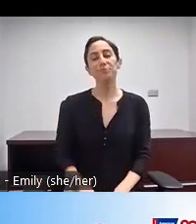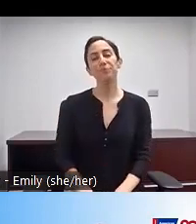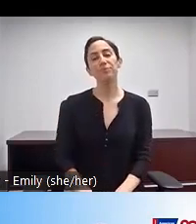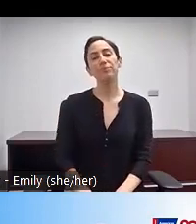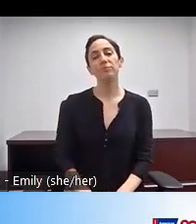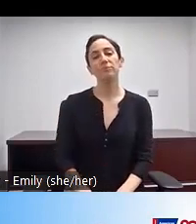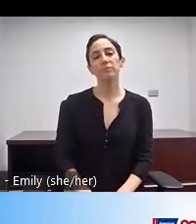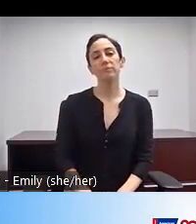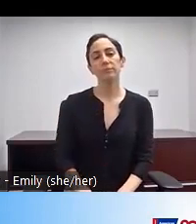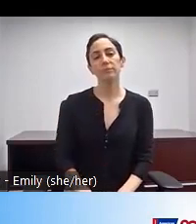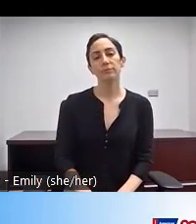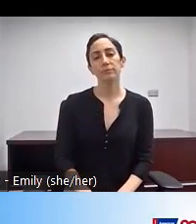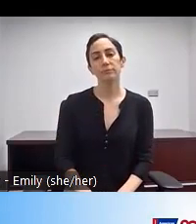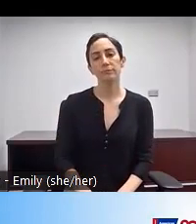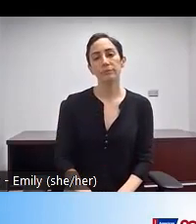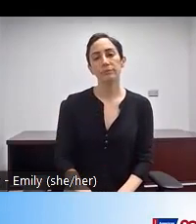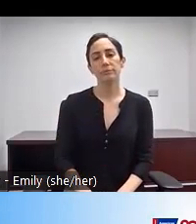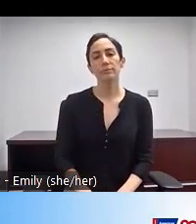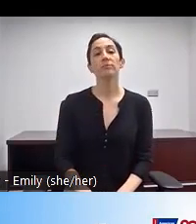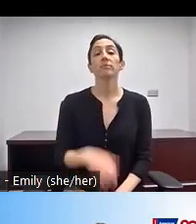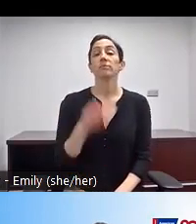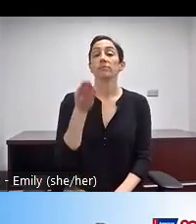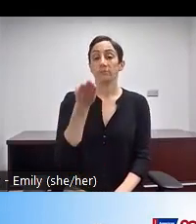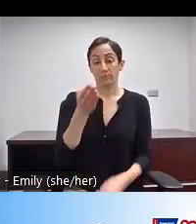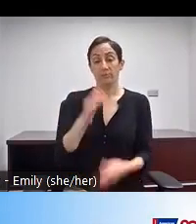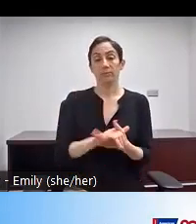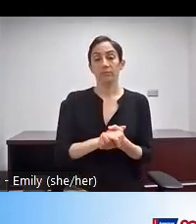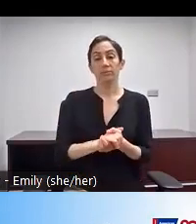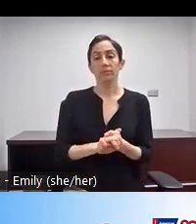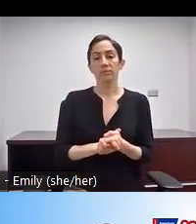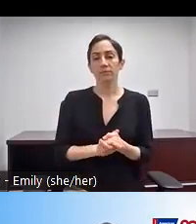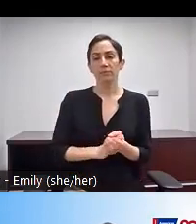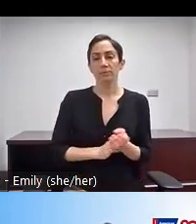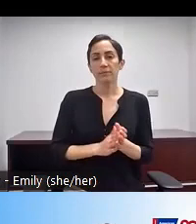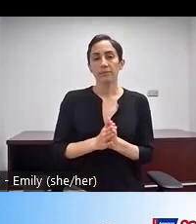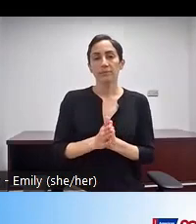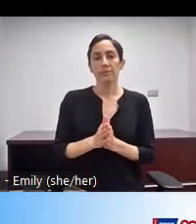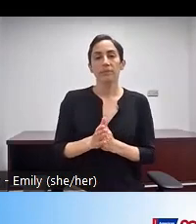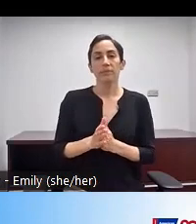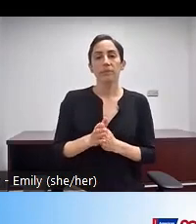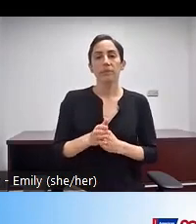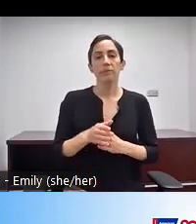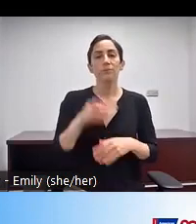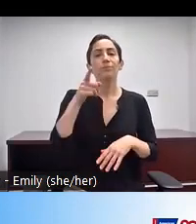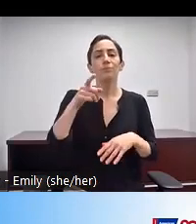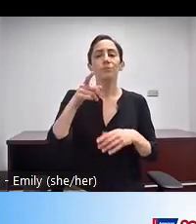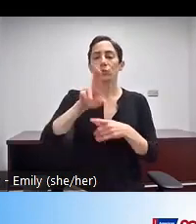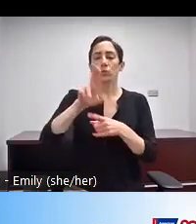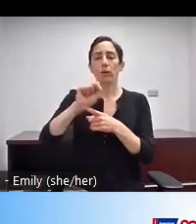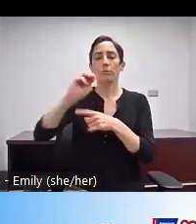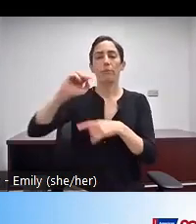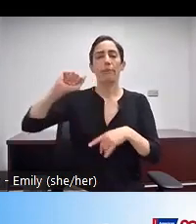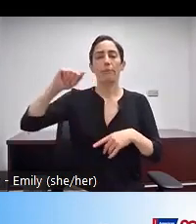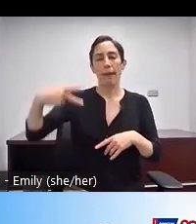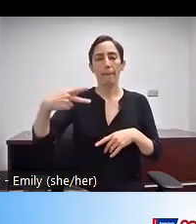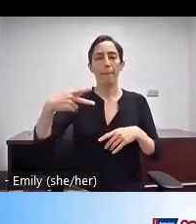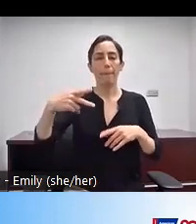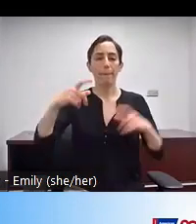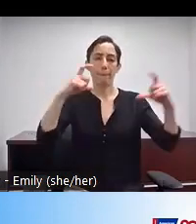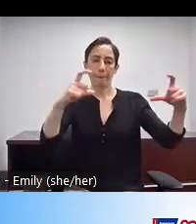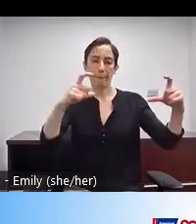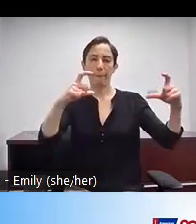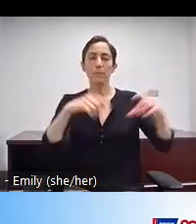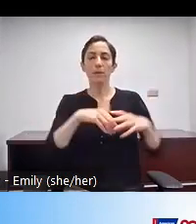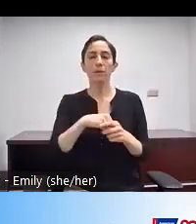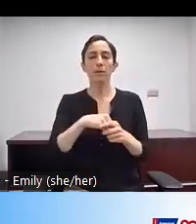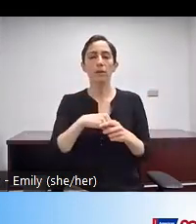What we're looking at in this is the breakdown of the map across the United States. I did highlight the